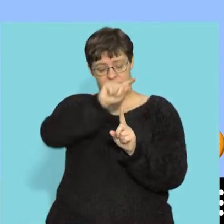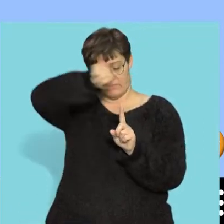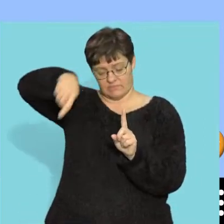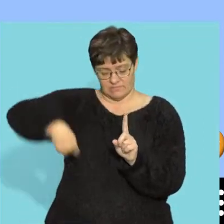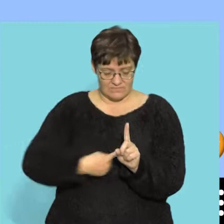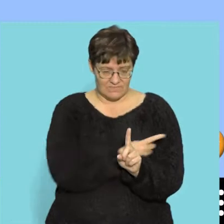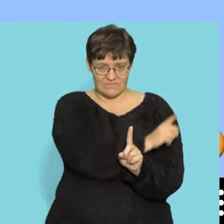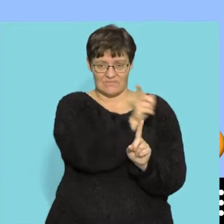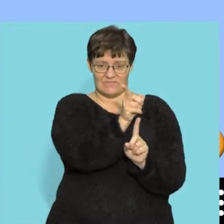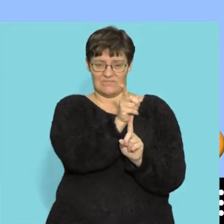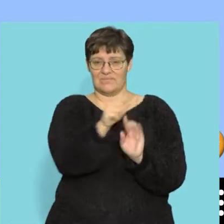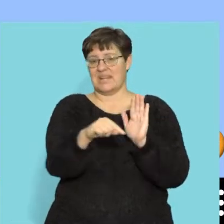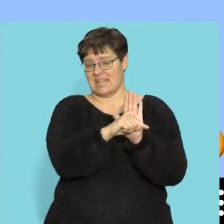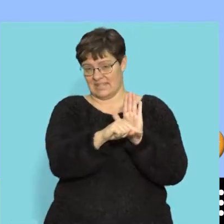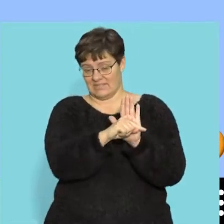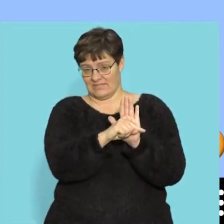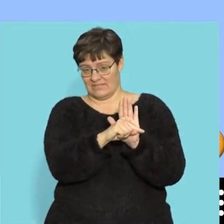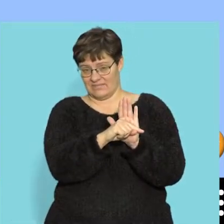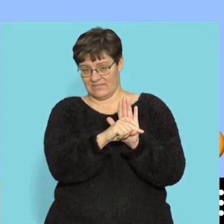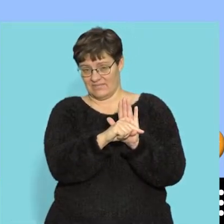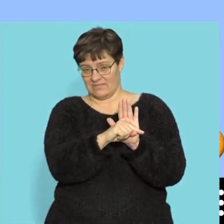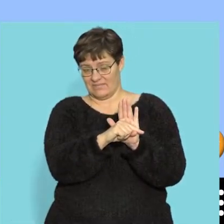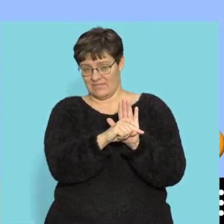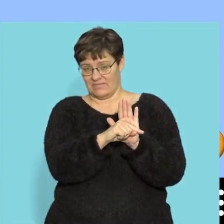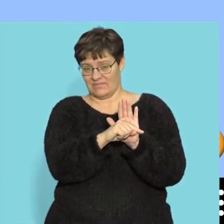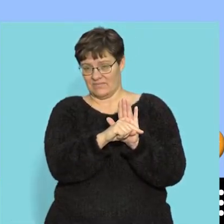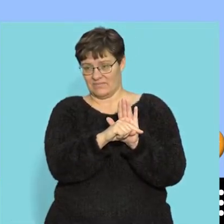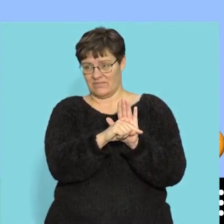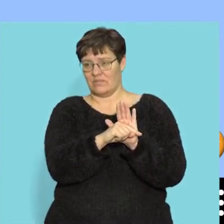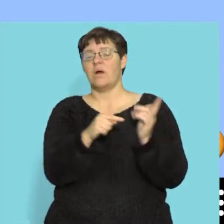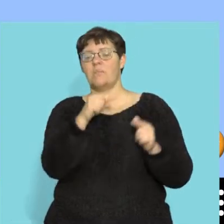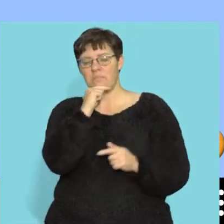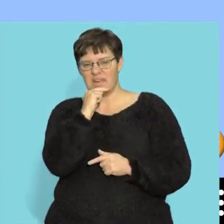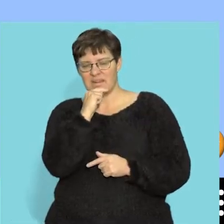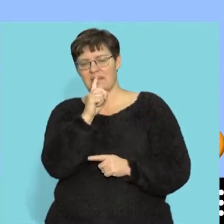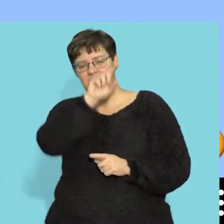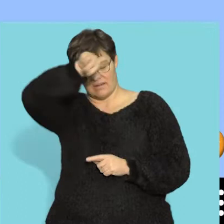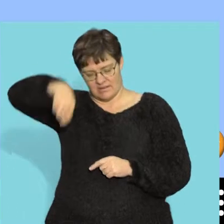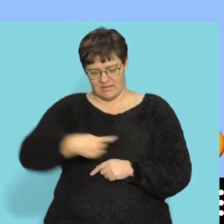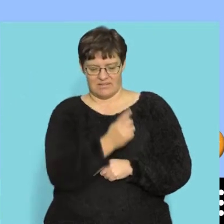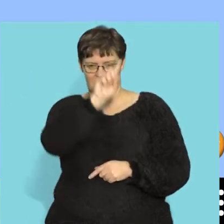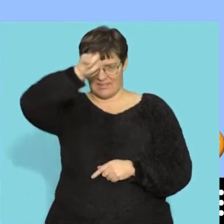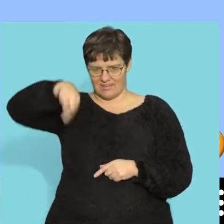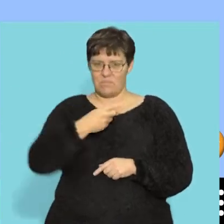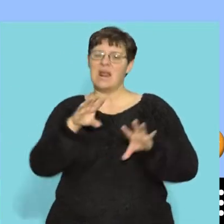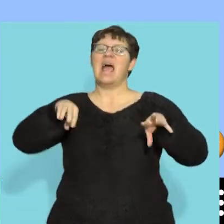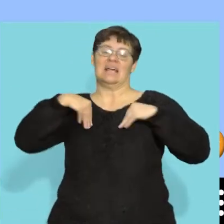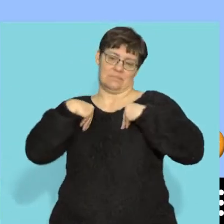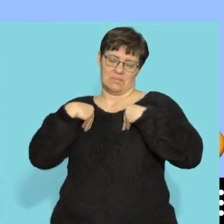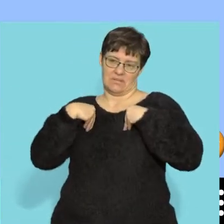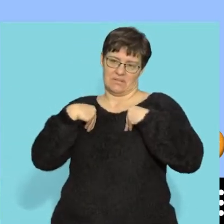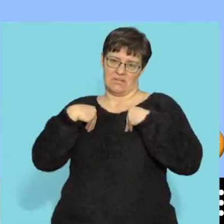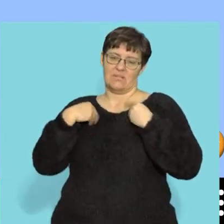current flows from the positive to the negative terminal. So this is what is, as the arrows indicate, this is what